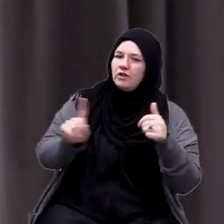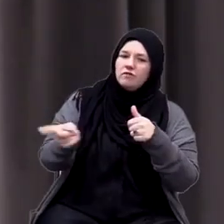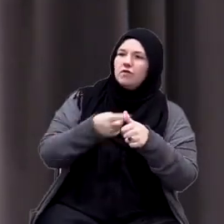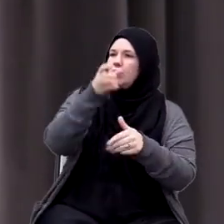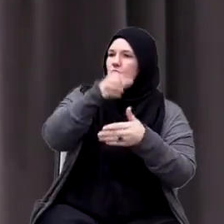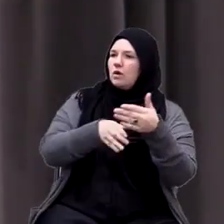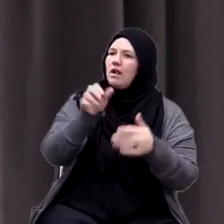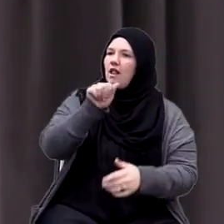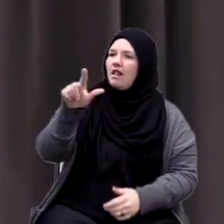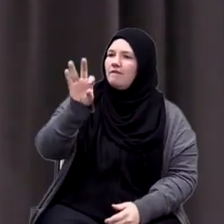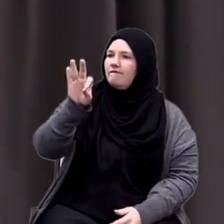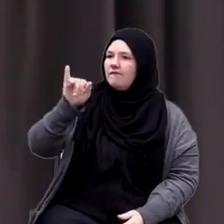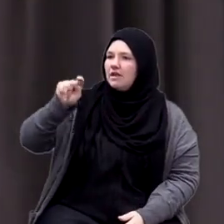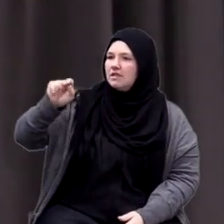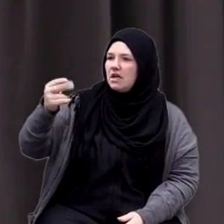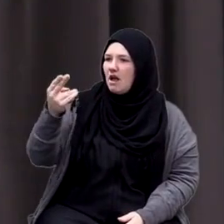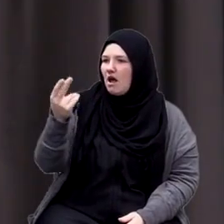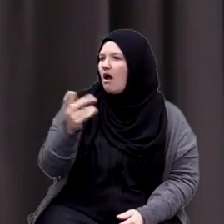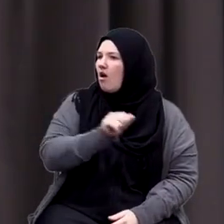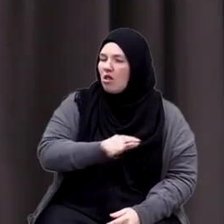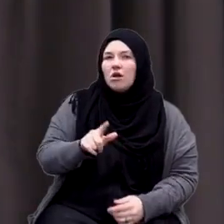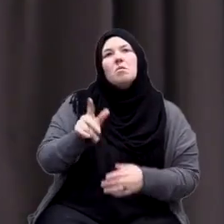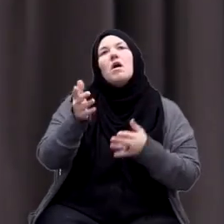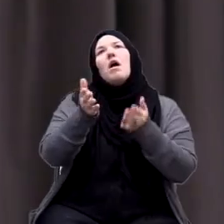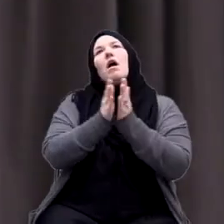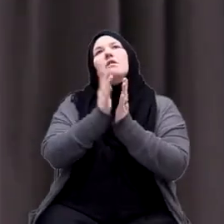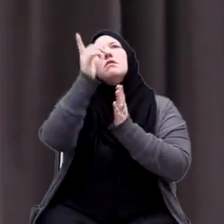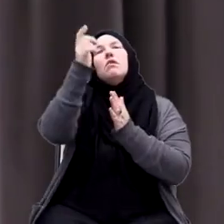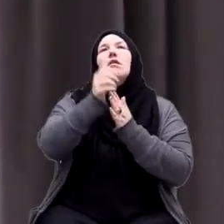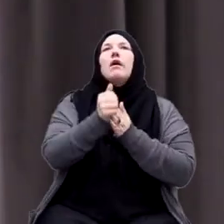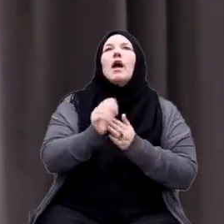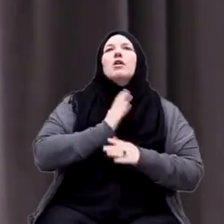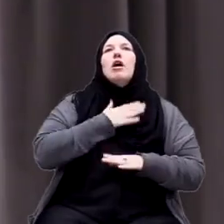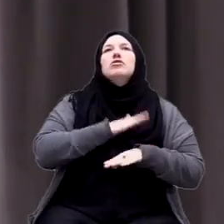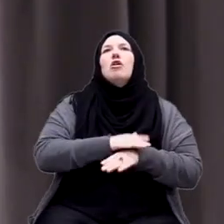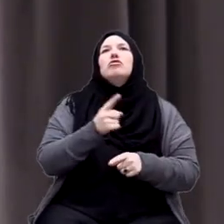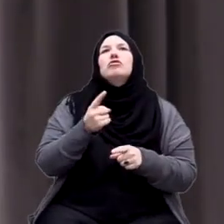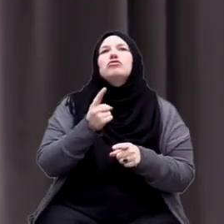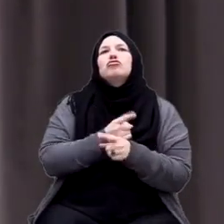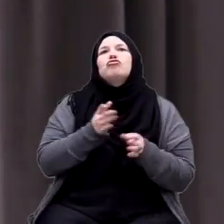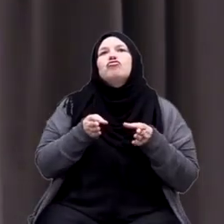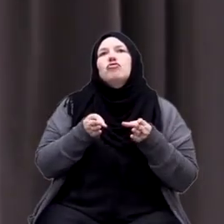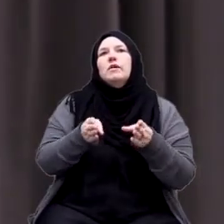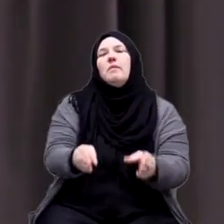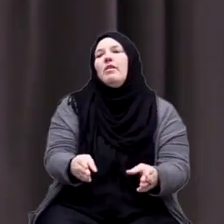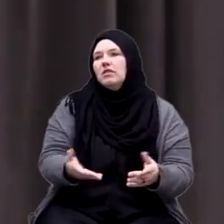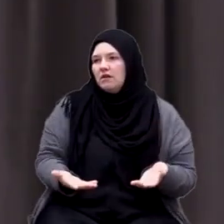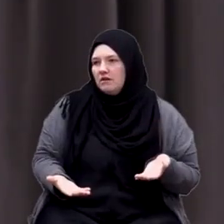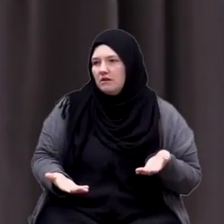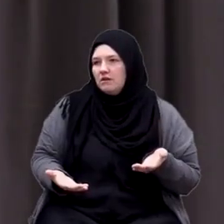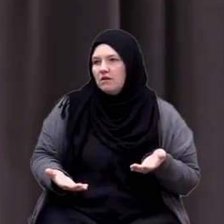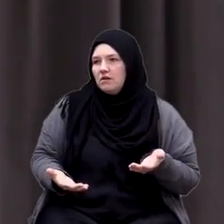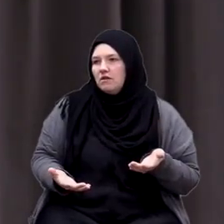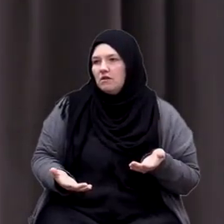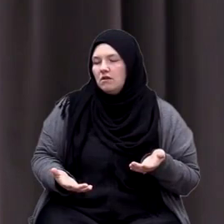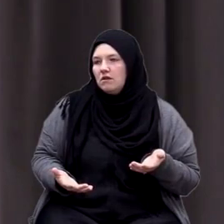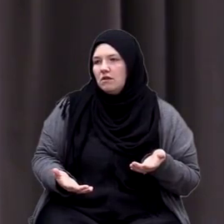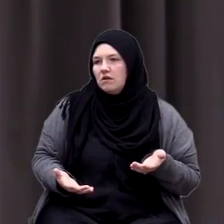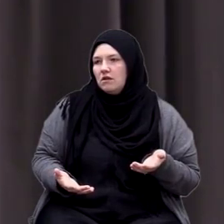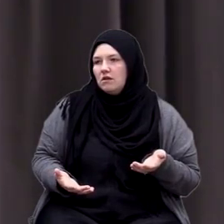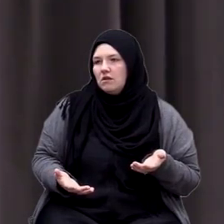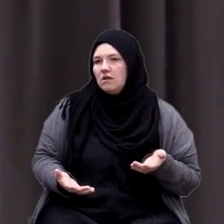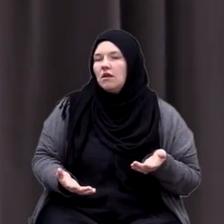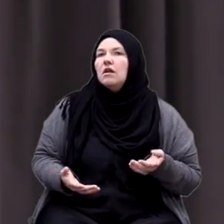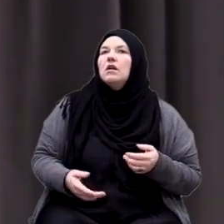and we ask Allah subhanahu wa ta'ala to guide us to the straight path. And we say, Sirat